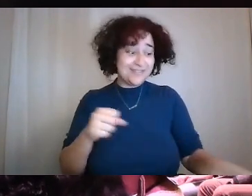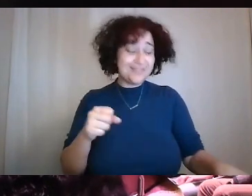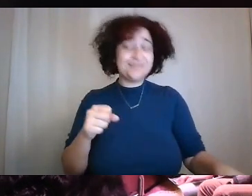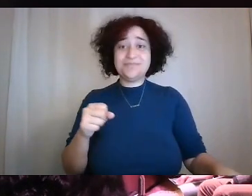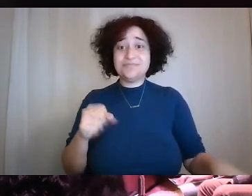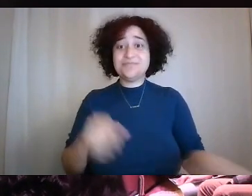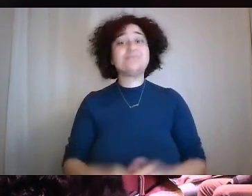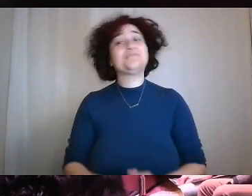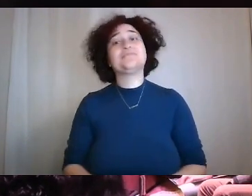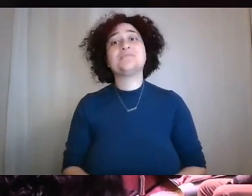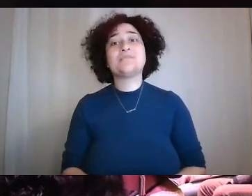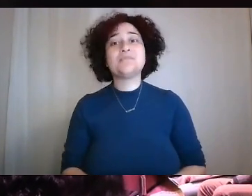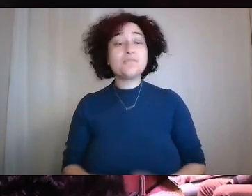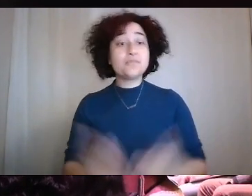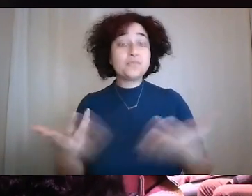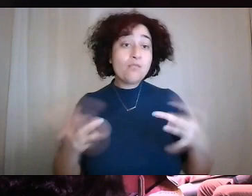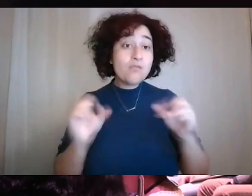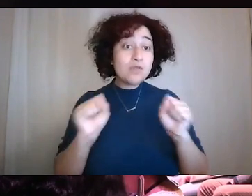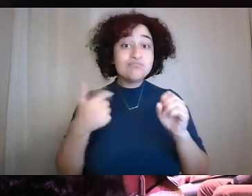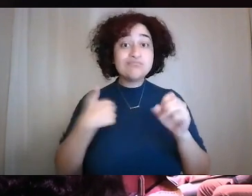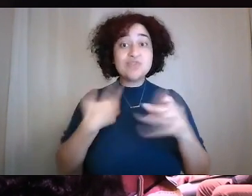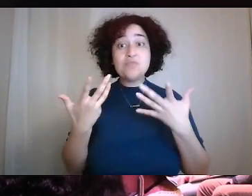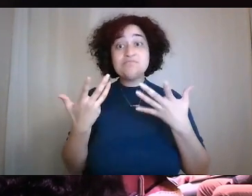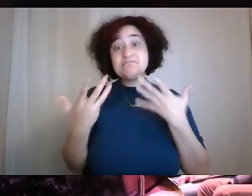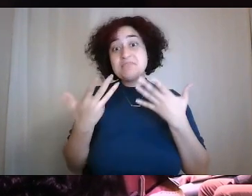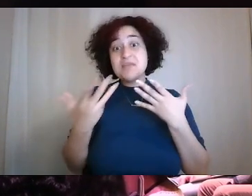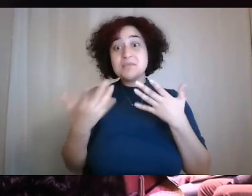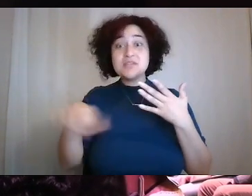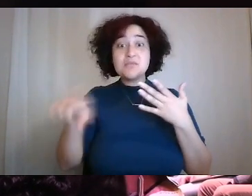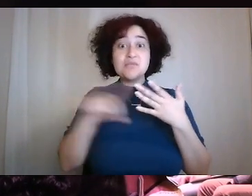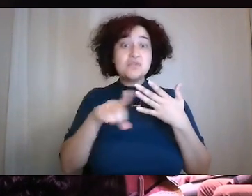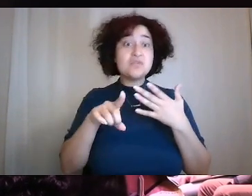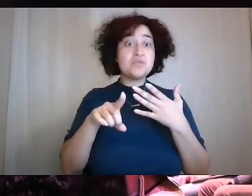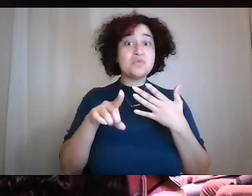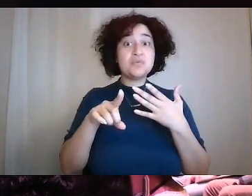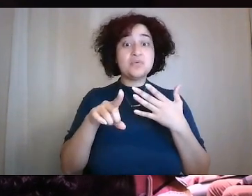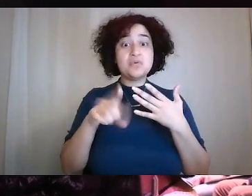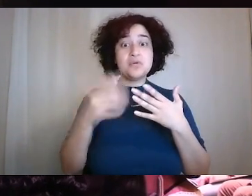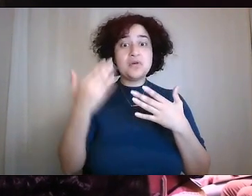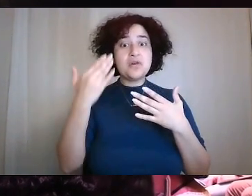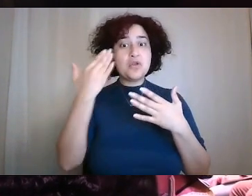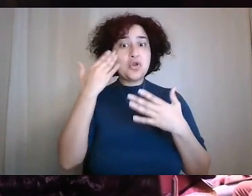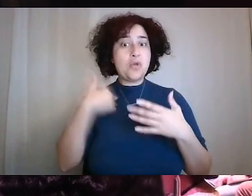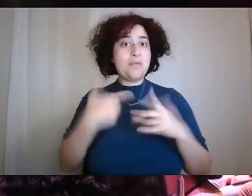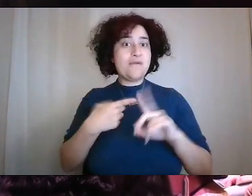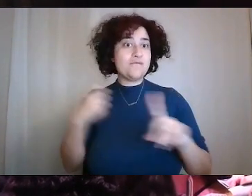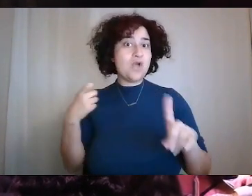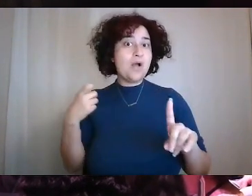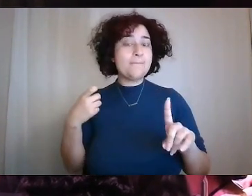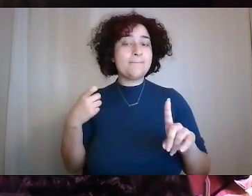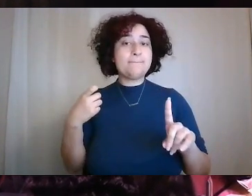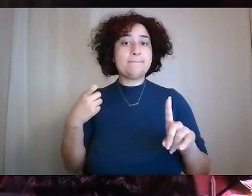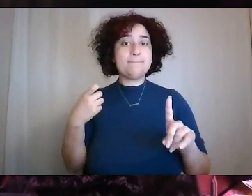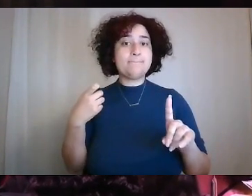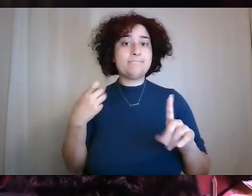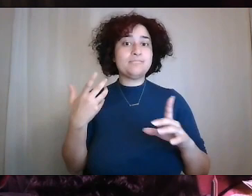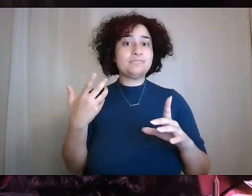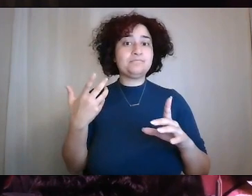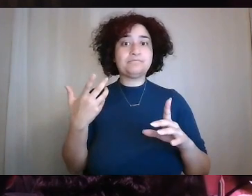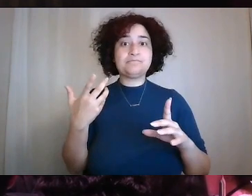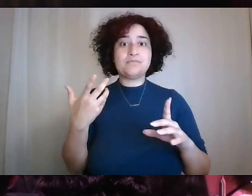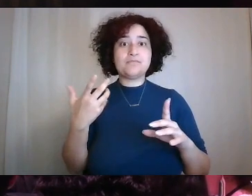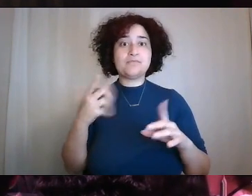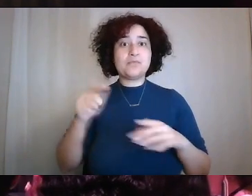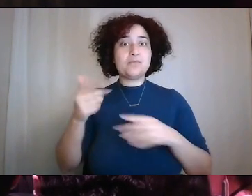So I bet some of you, I think, know me from, you know, it's been a number of years that I've been in and around